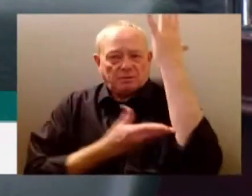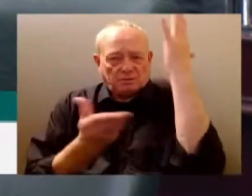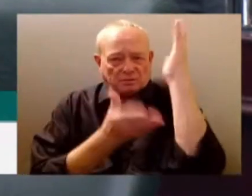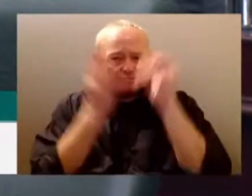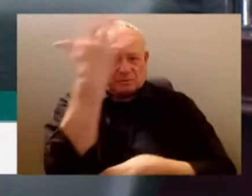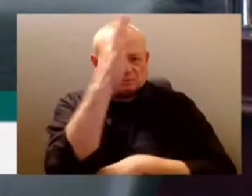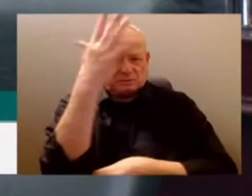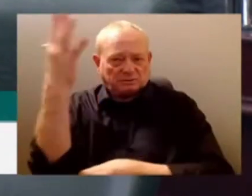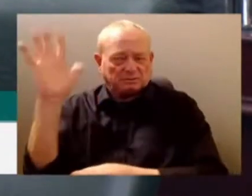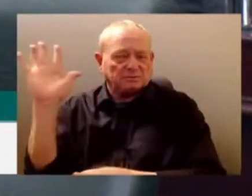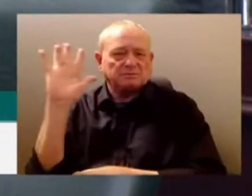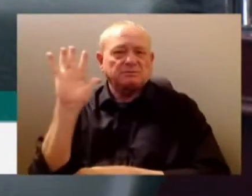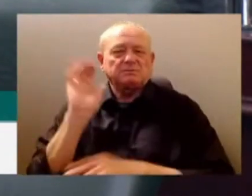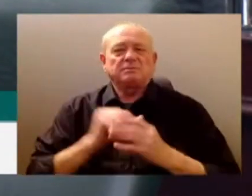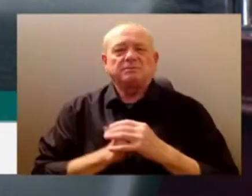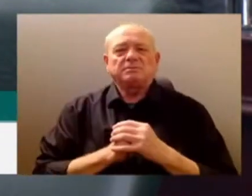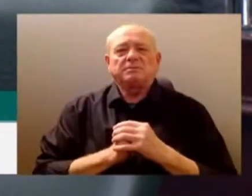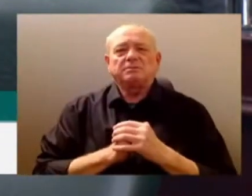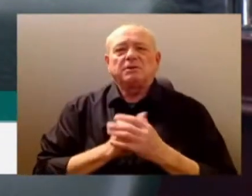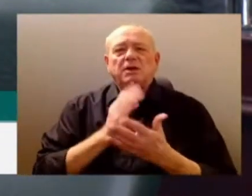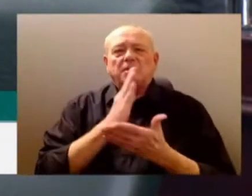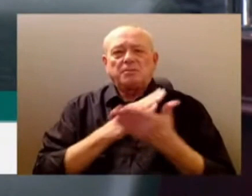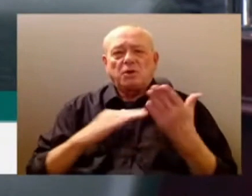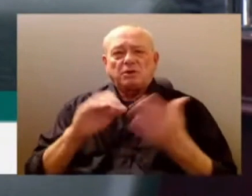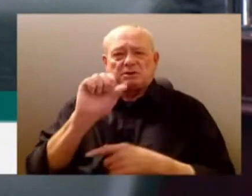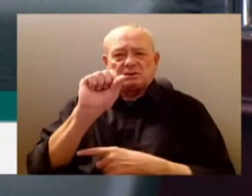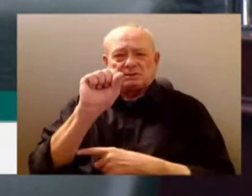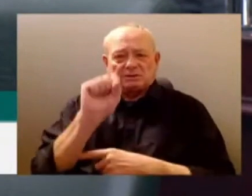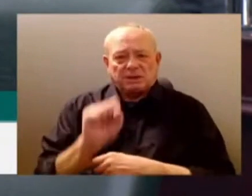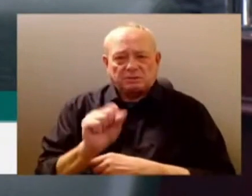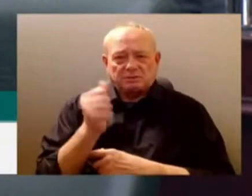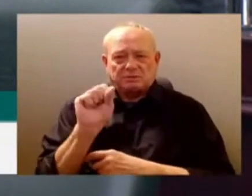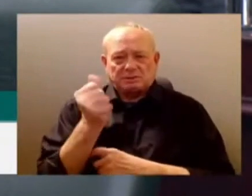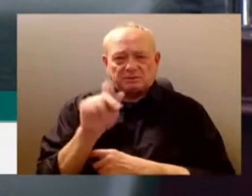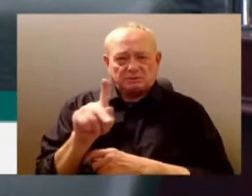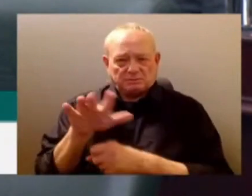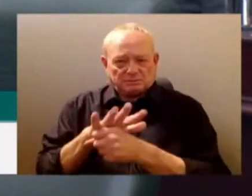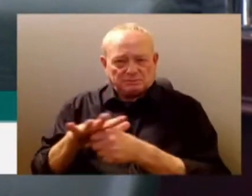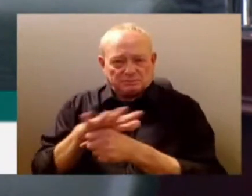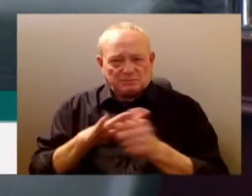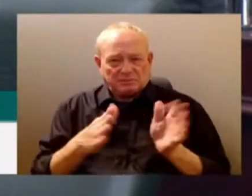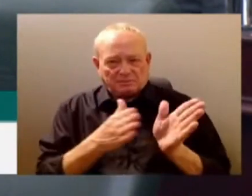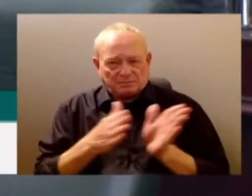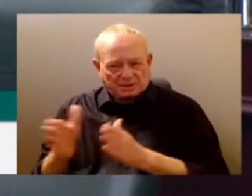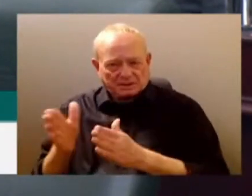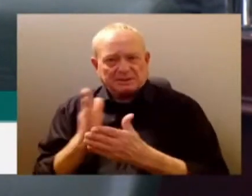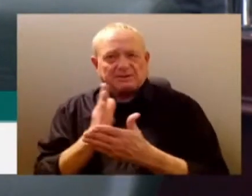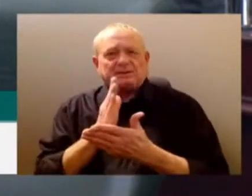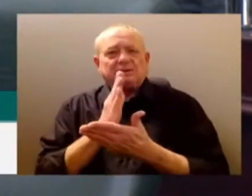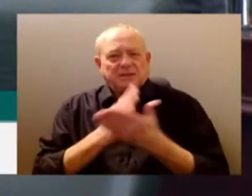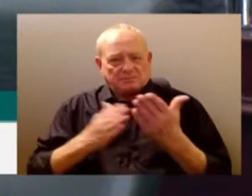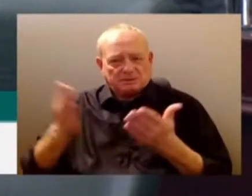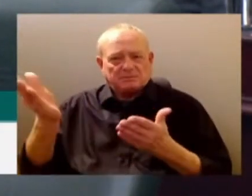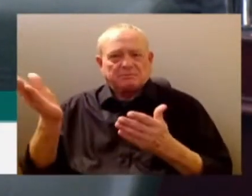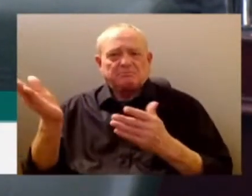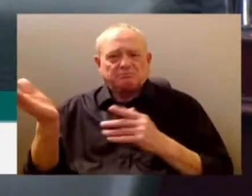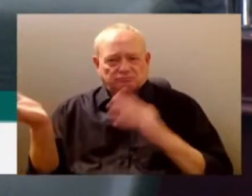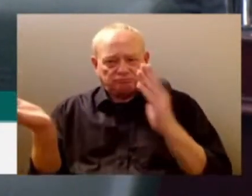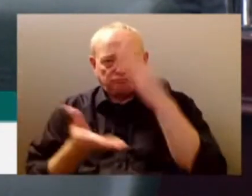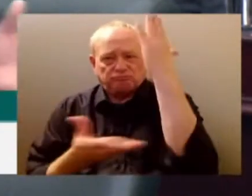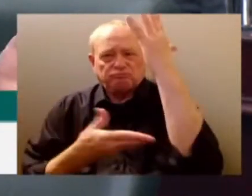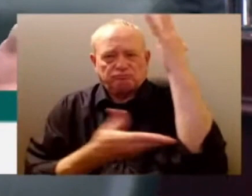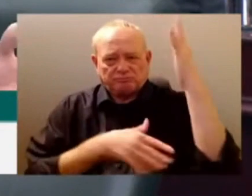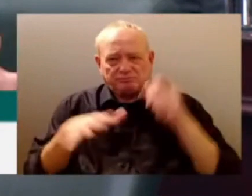so allocated forestry operations do happen in parts of Kananaskis. The process that they go through to create their